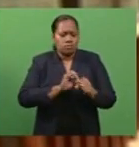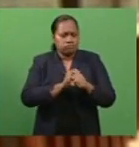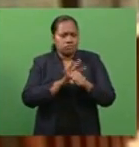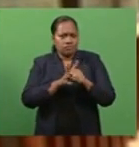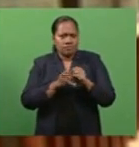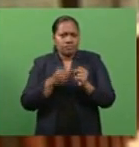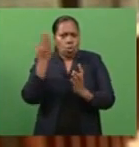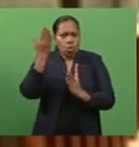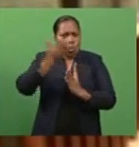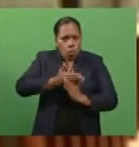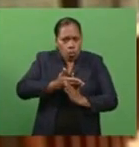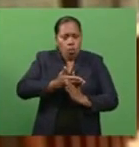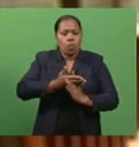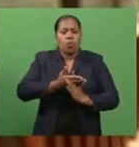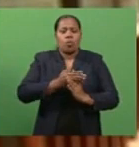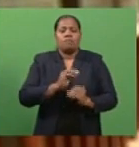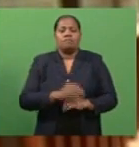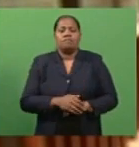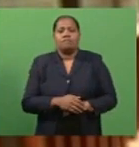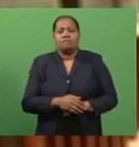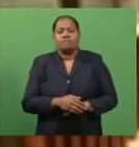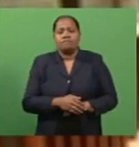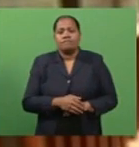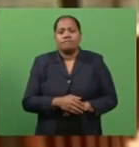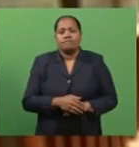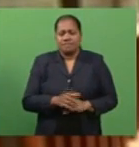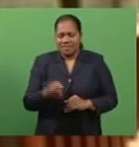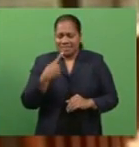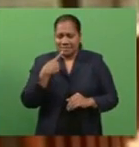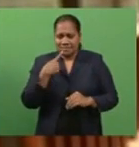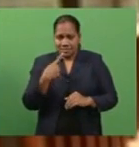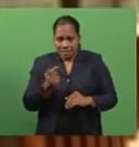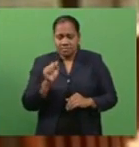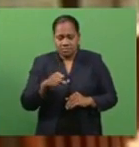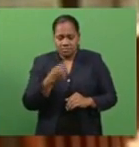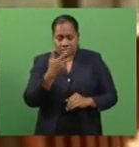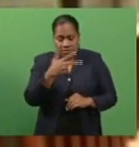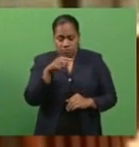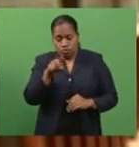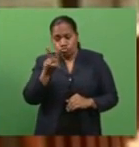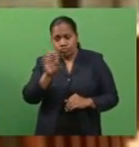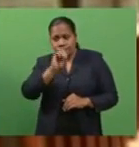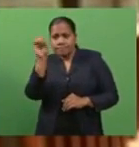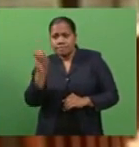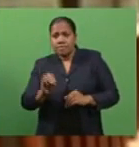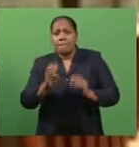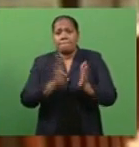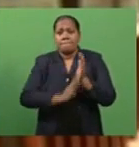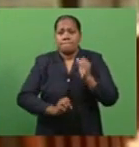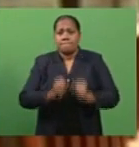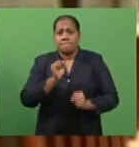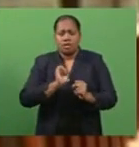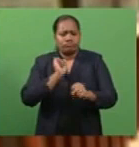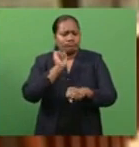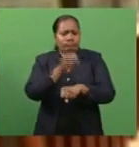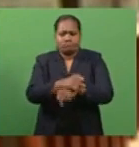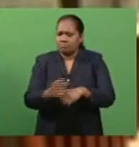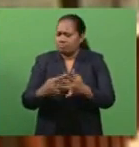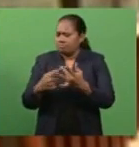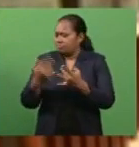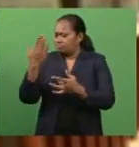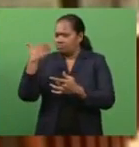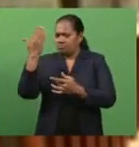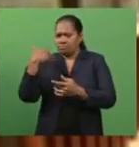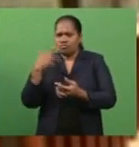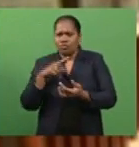lockdown. Their seasonally adjusted retail sales jumped 8.2% in March, beating the previous record of